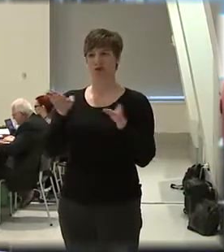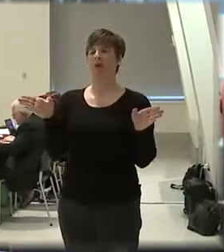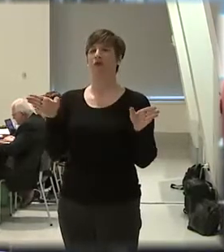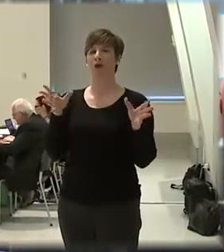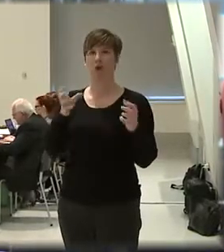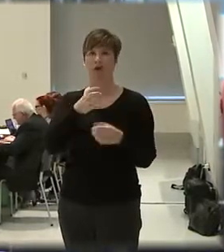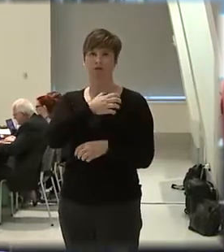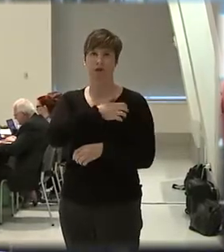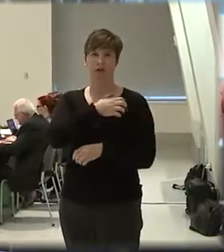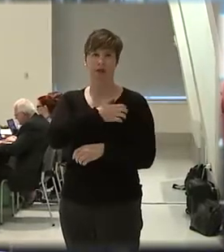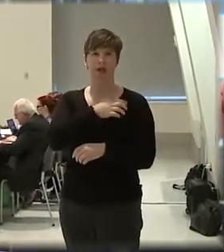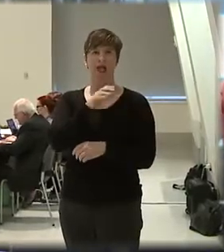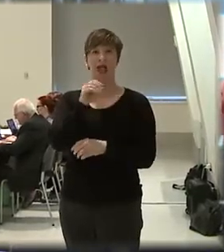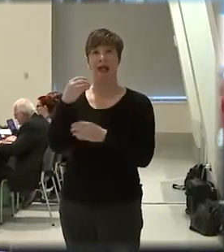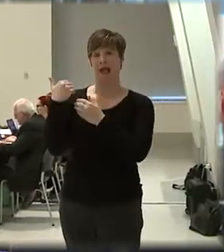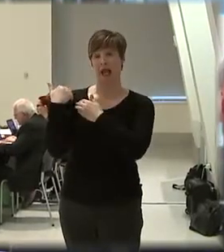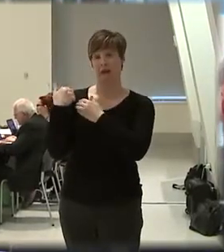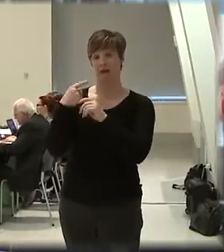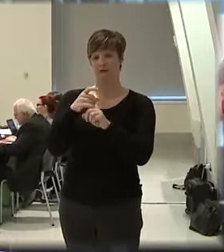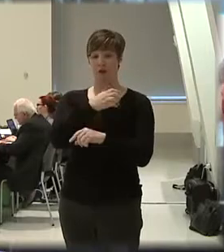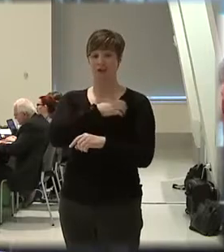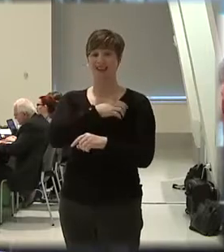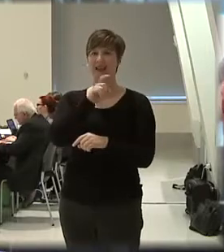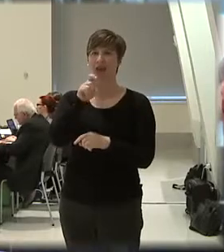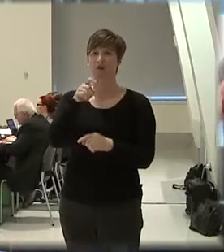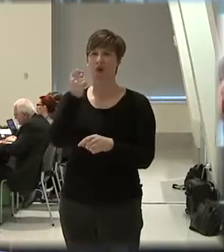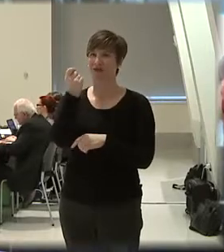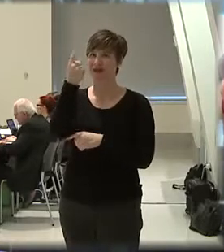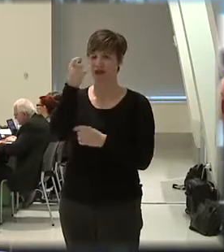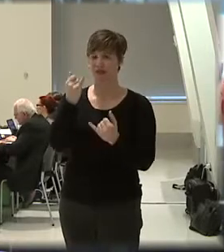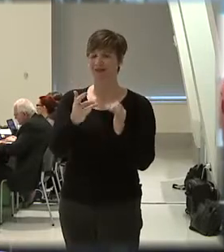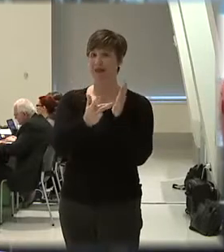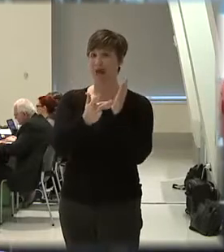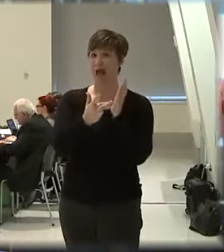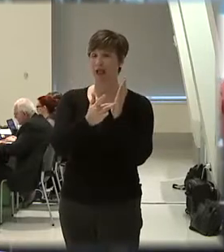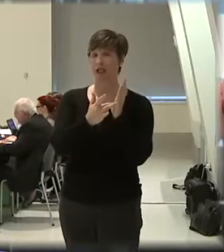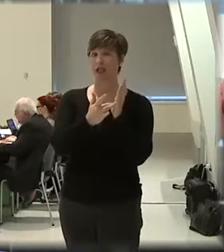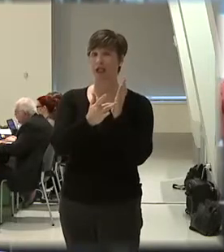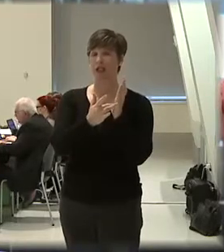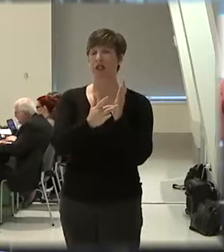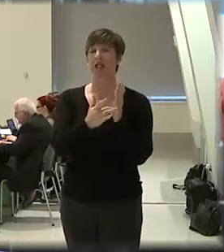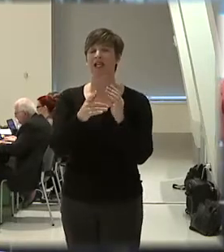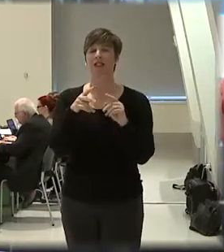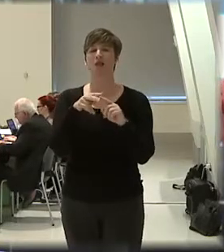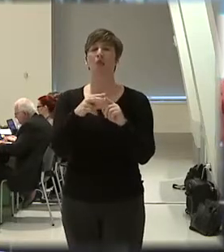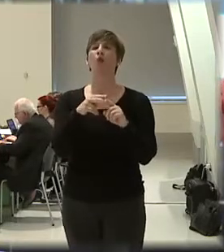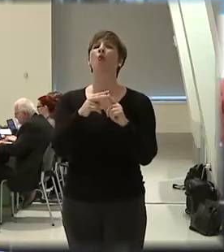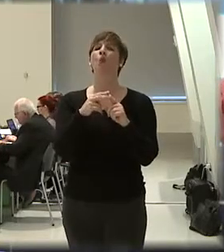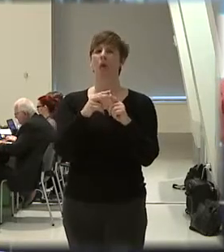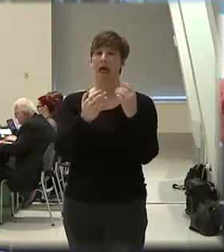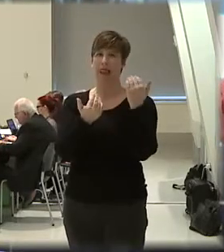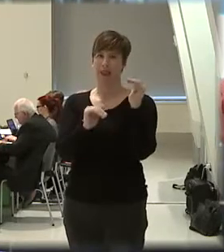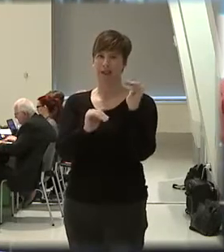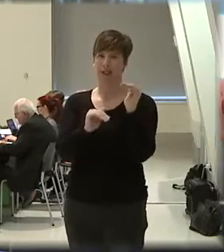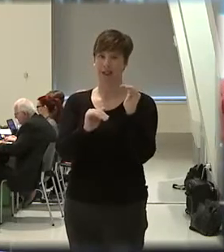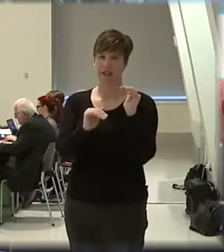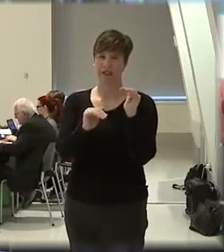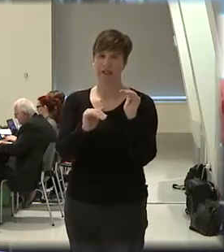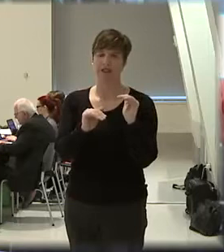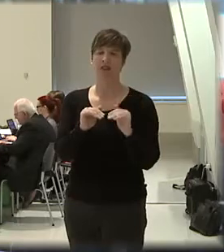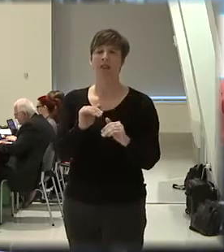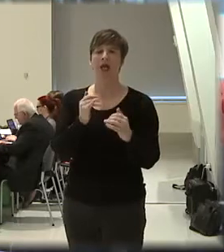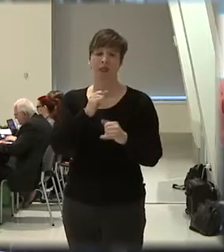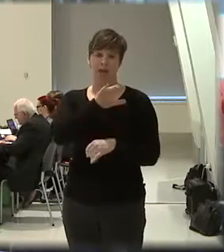transparency, and accountability for police have to recognize that this technology is merely a tool with that limited ability.